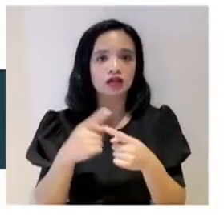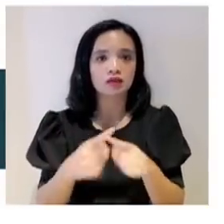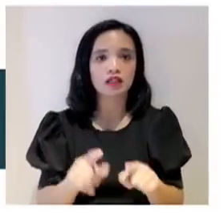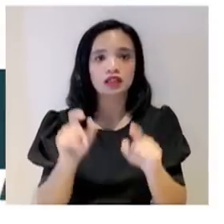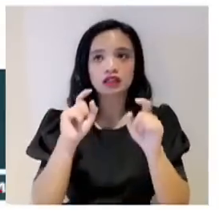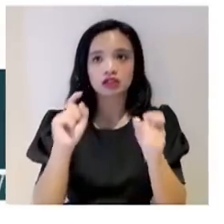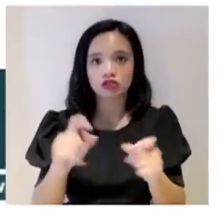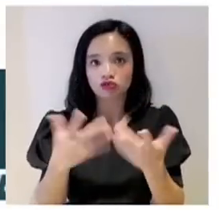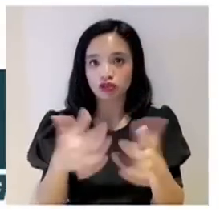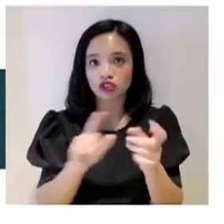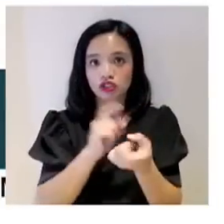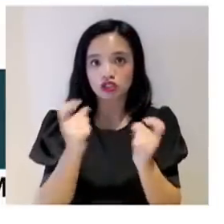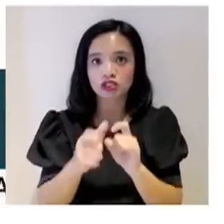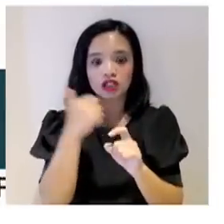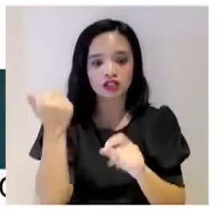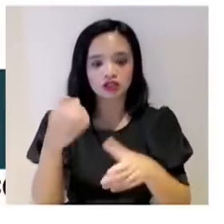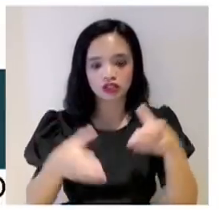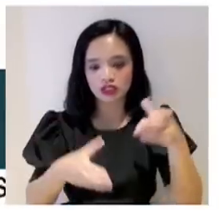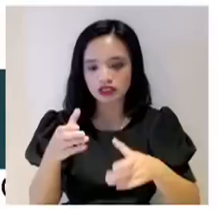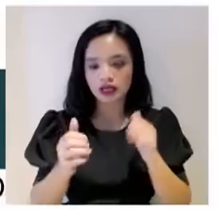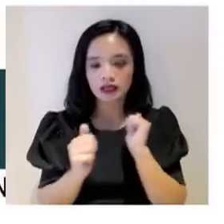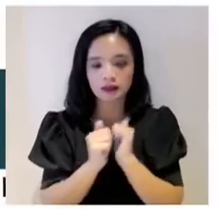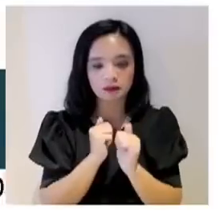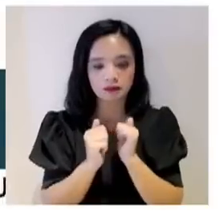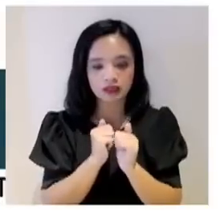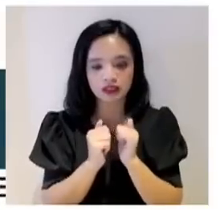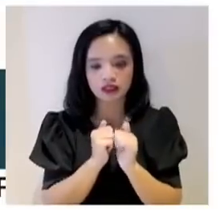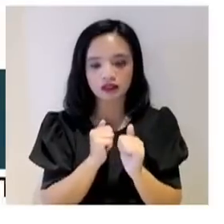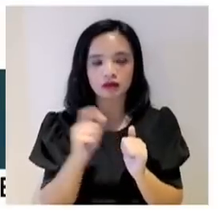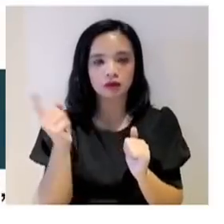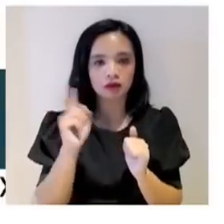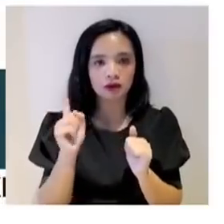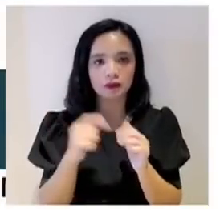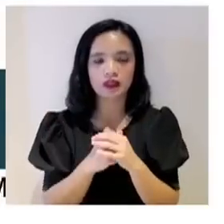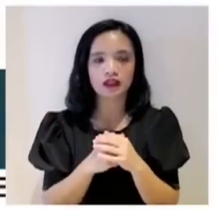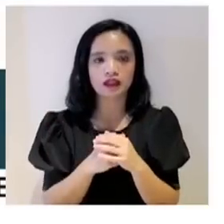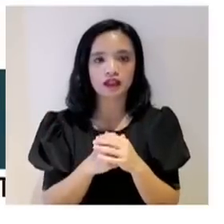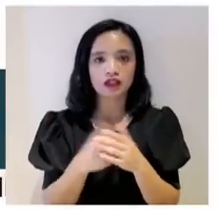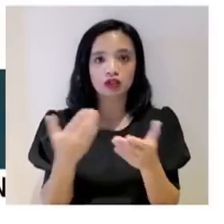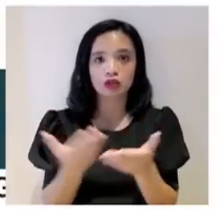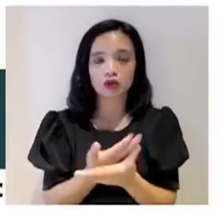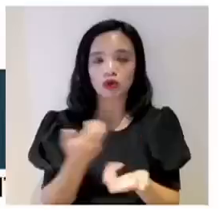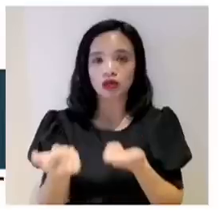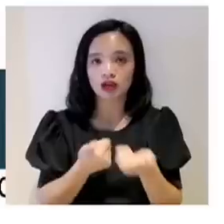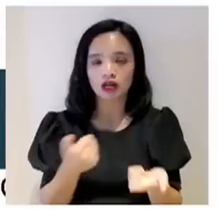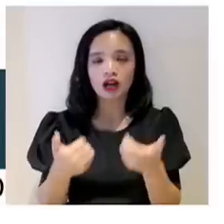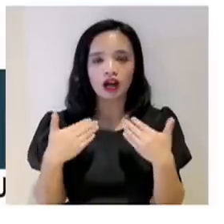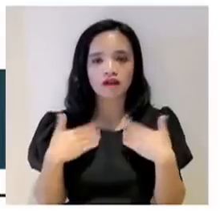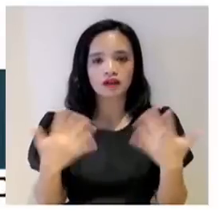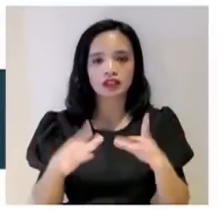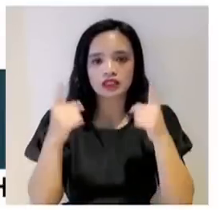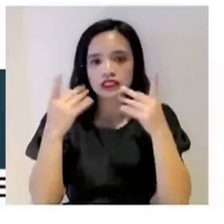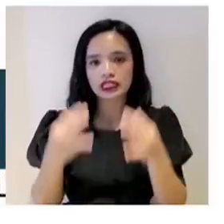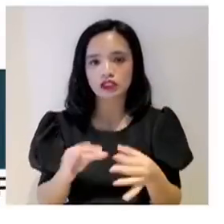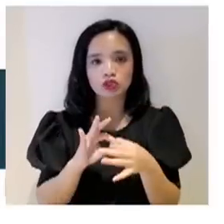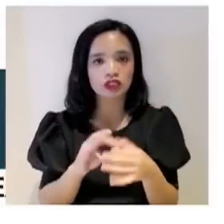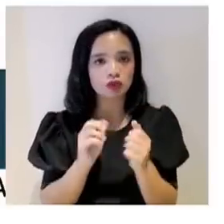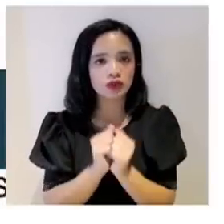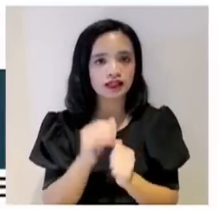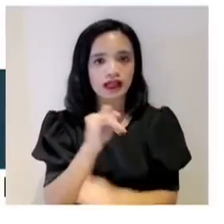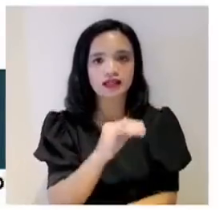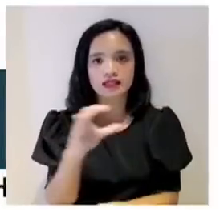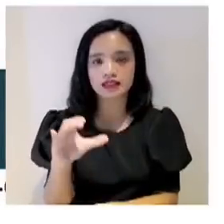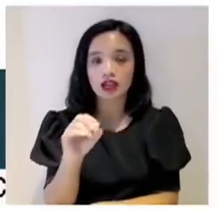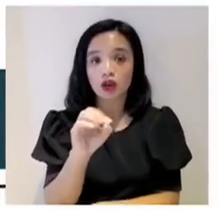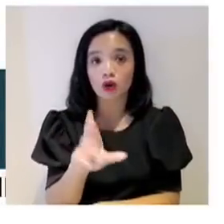other countries where incumbent presidents or new administrations have decided to cooperate with the ICC or not